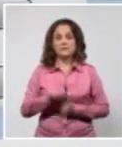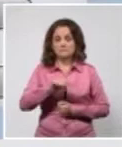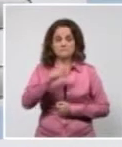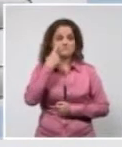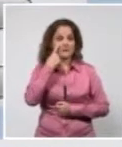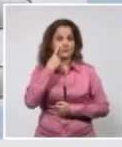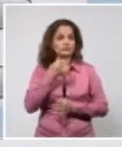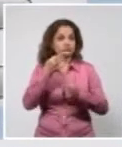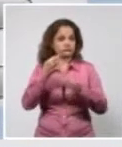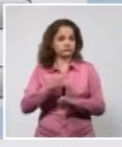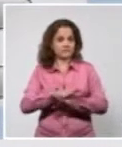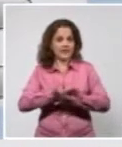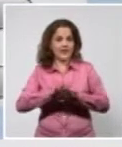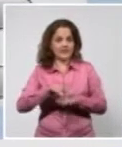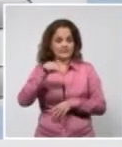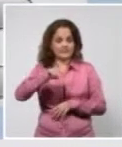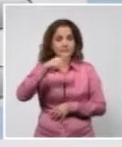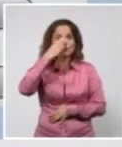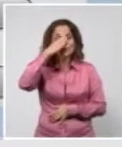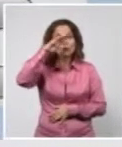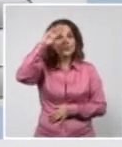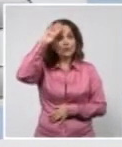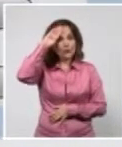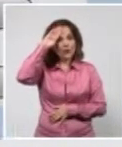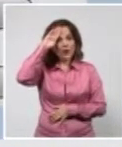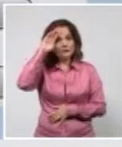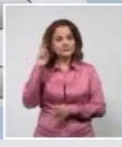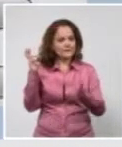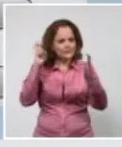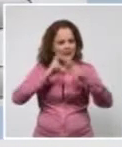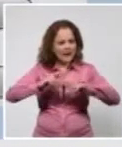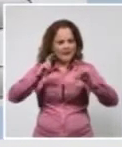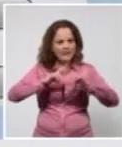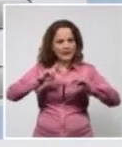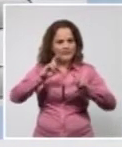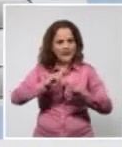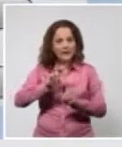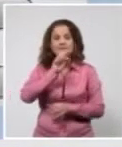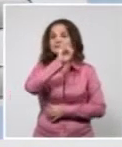of samples processed since the pandemic began to